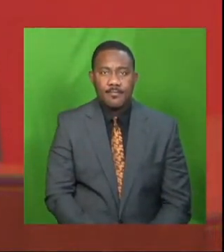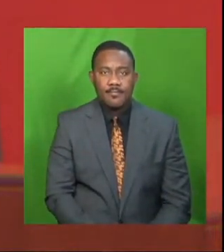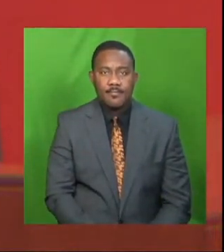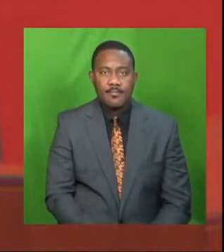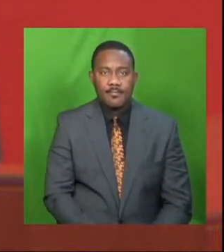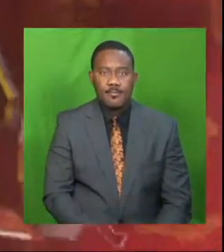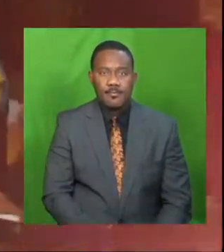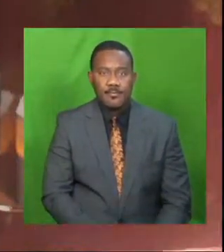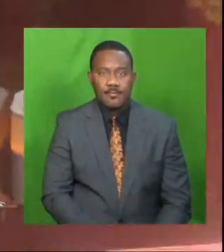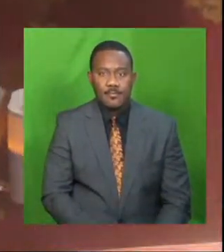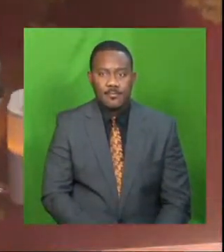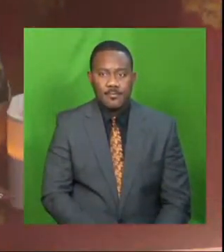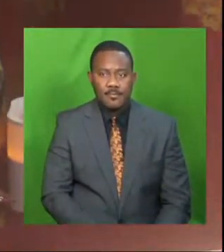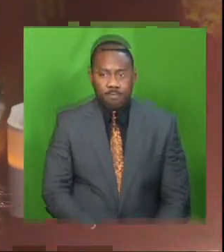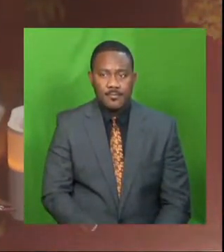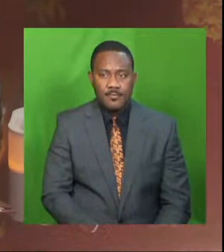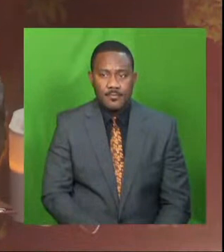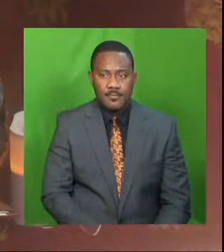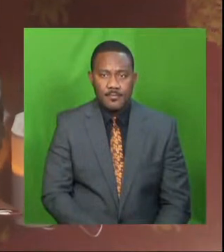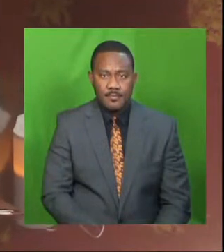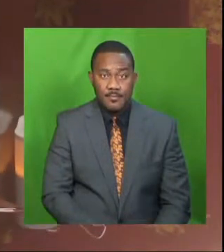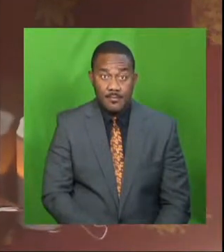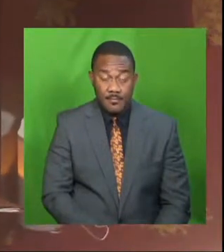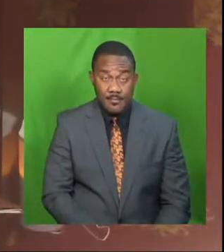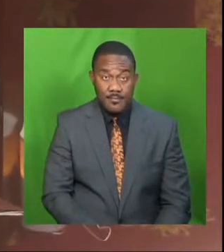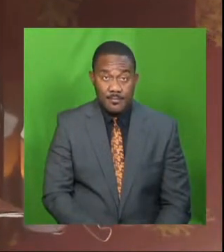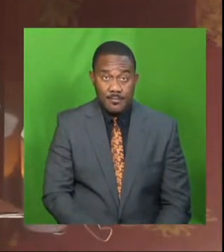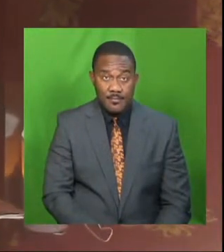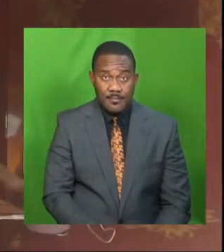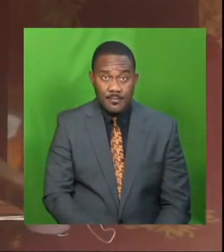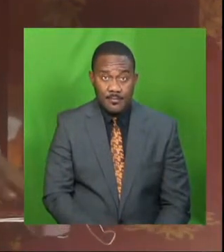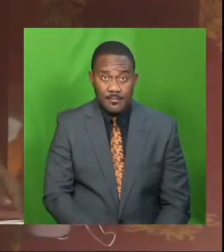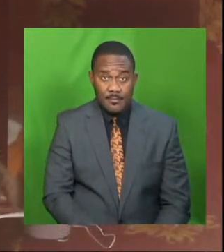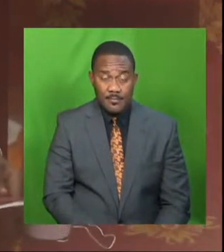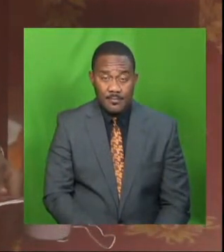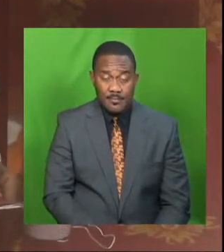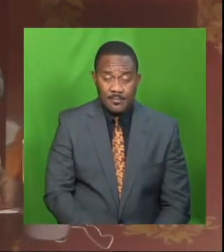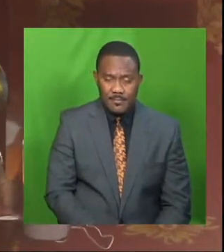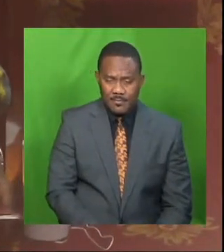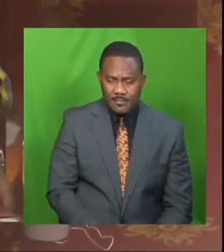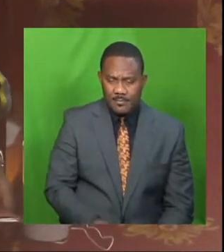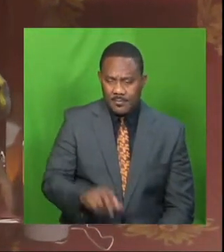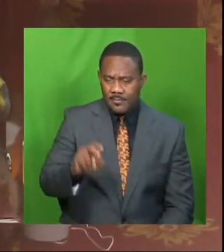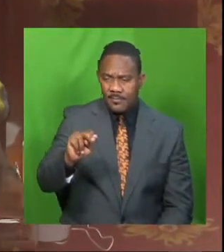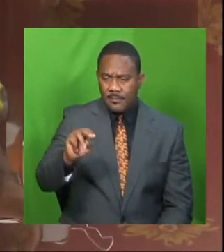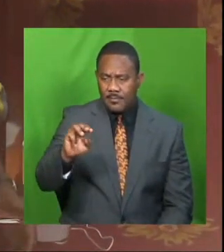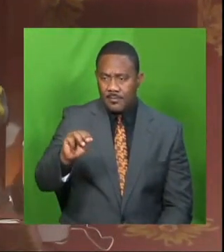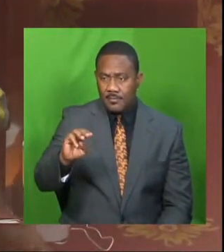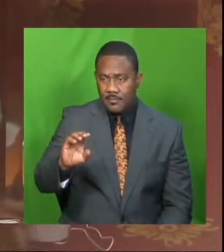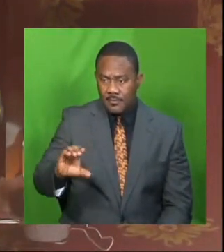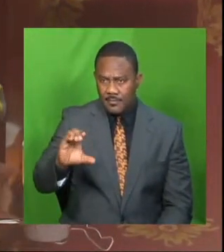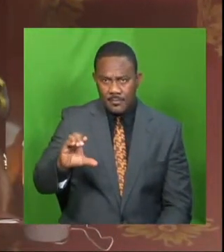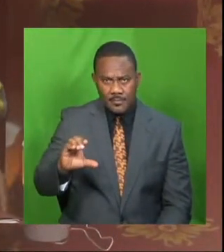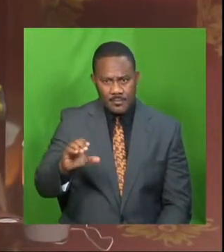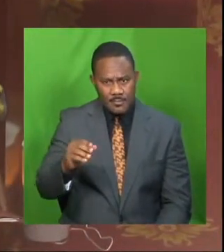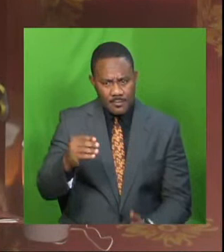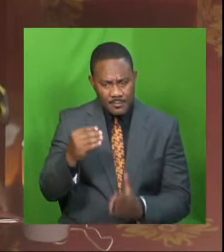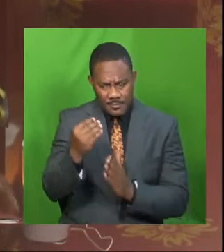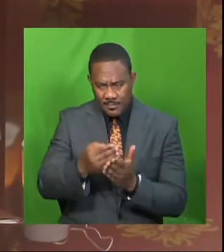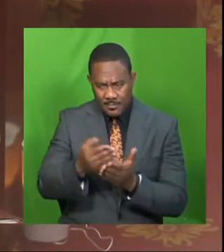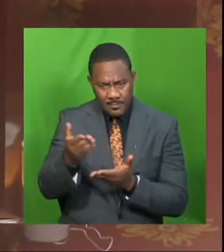Thank you, Mr. Speaker. Mr. Speaker, the National Media Commission presents its budget to